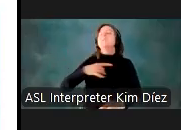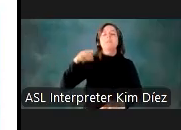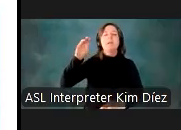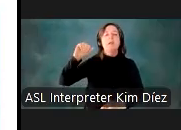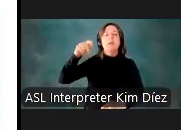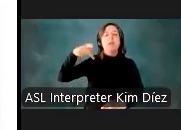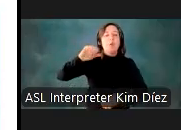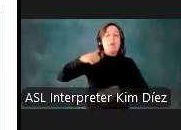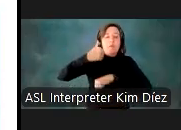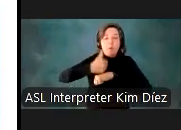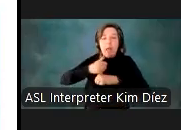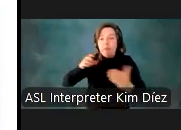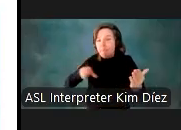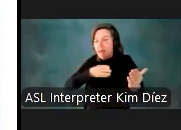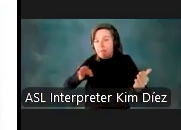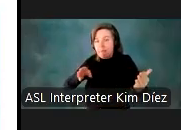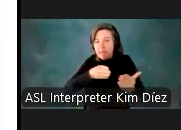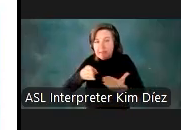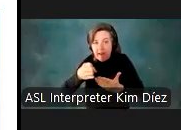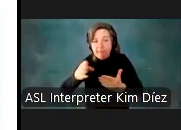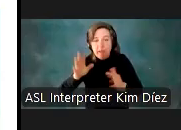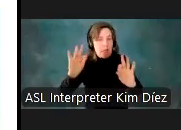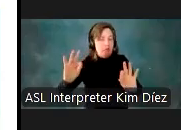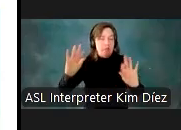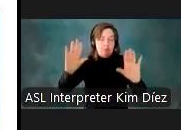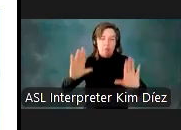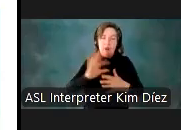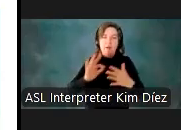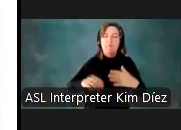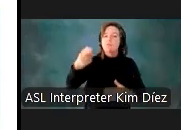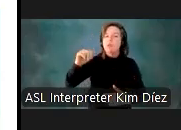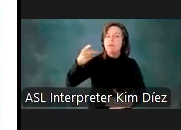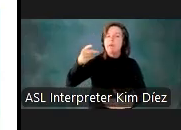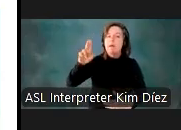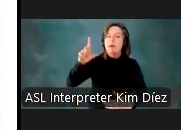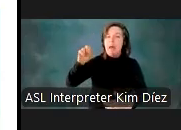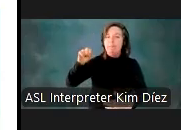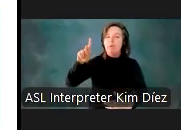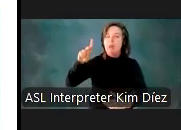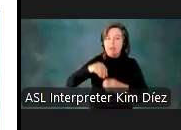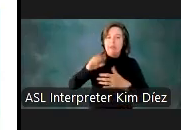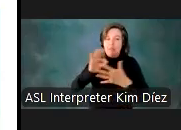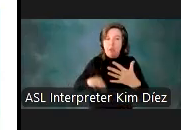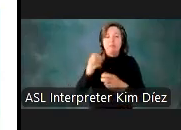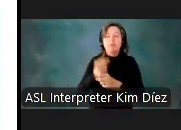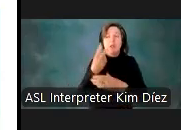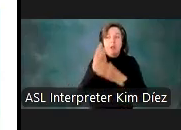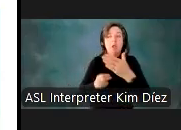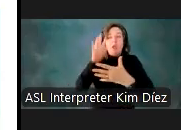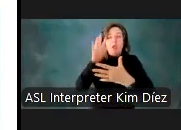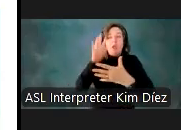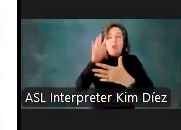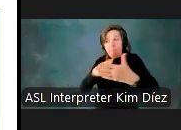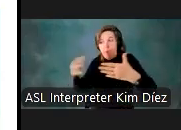is a great option. Again, it's hyperlinked in that document. You can get both charts and tabular data. If you're looking for